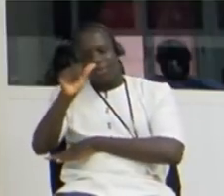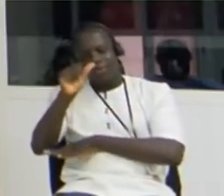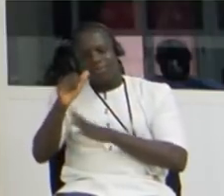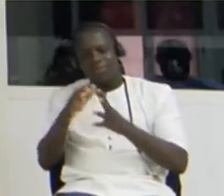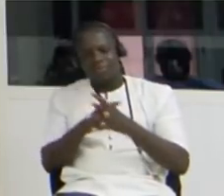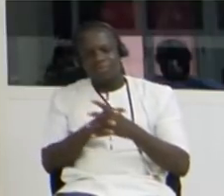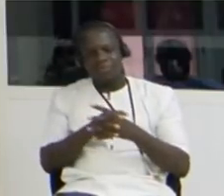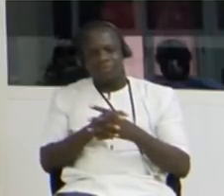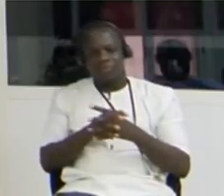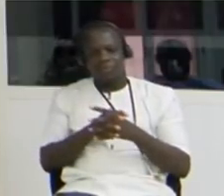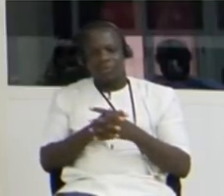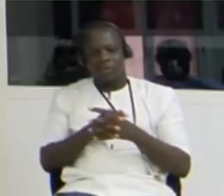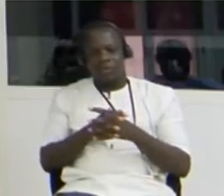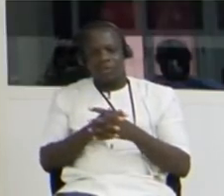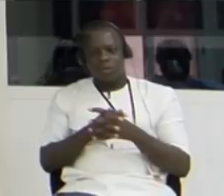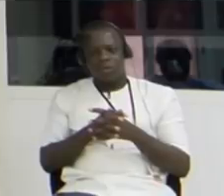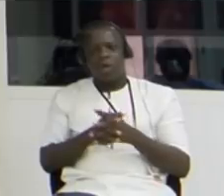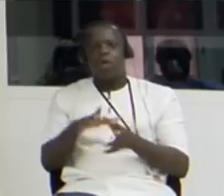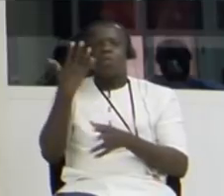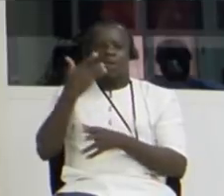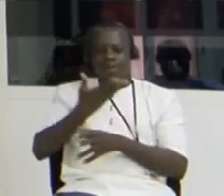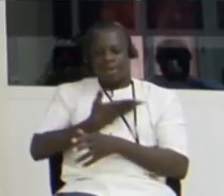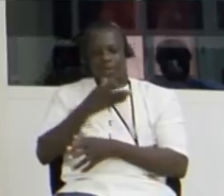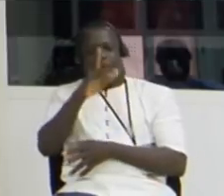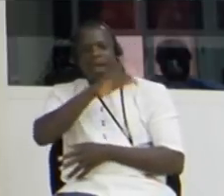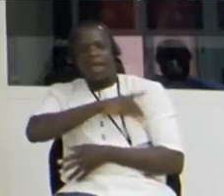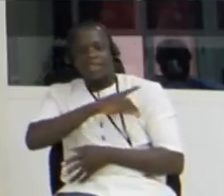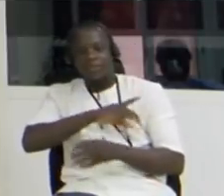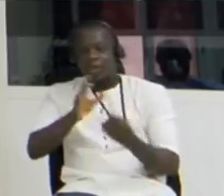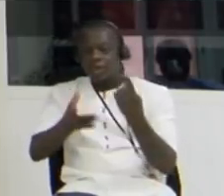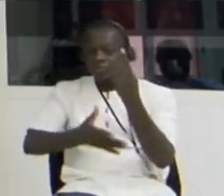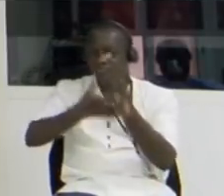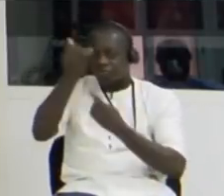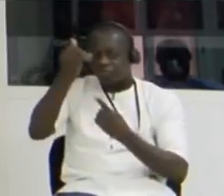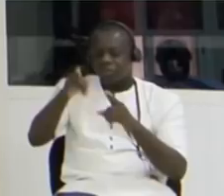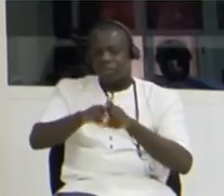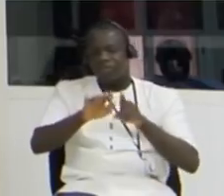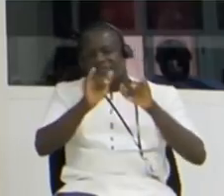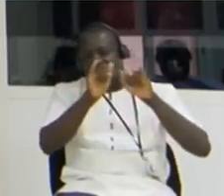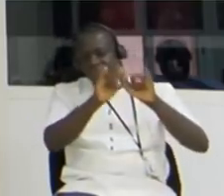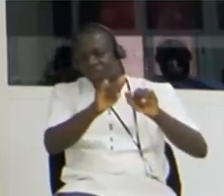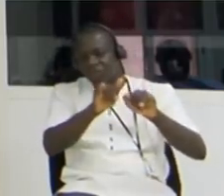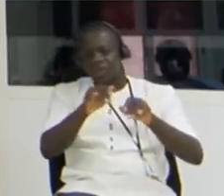when we made gains in issues of access and retention in girls' education,